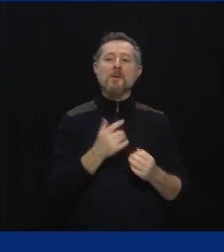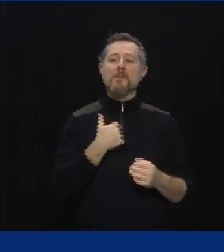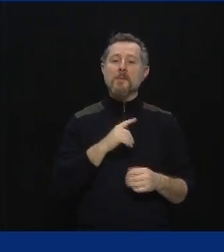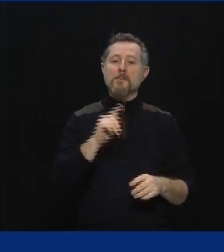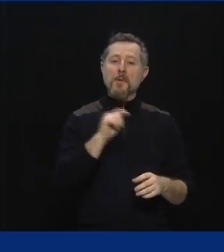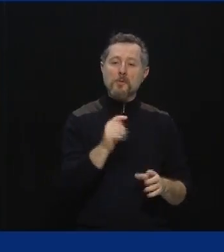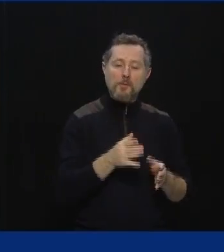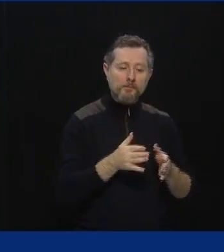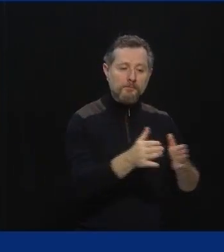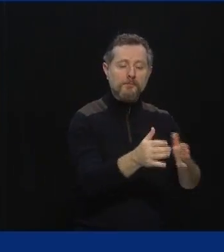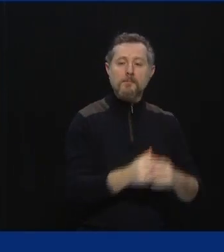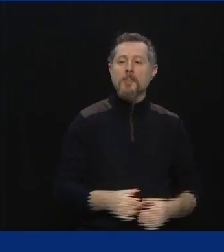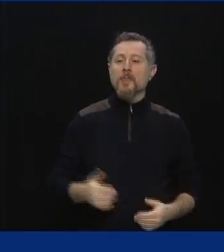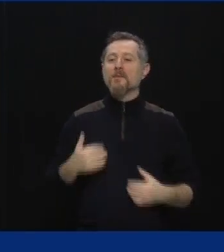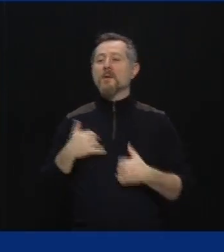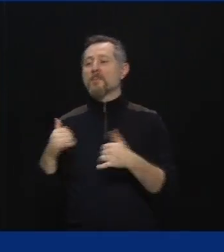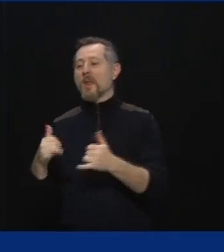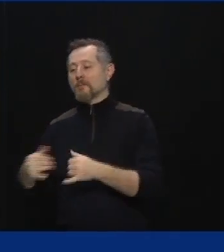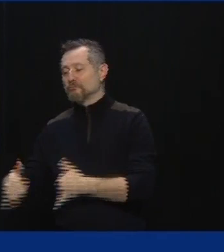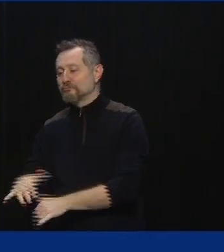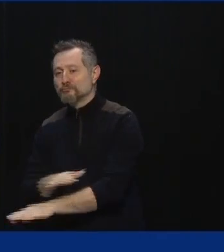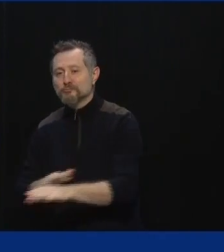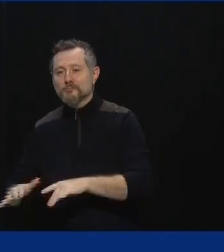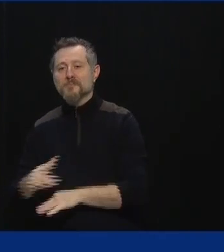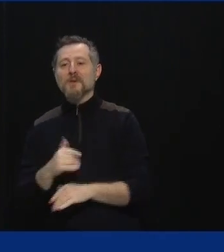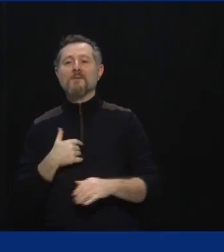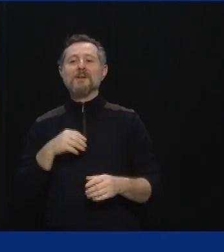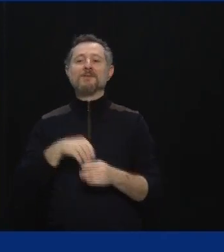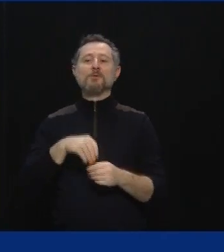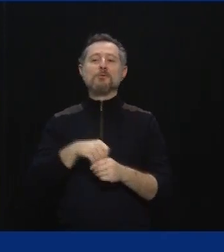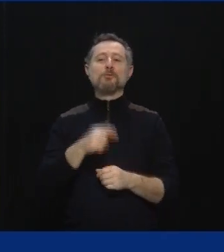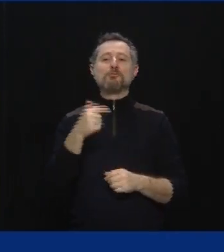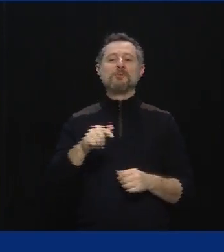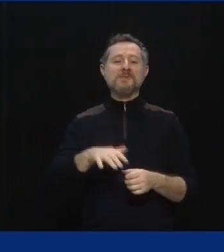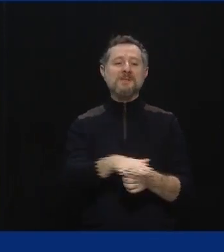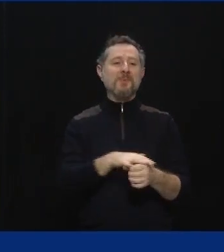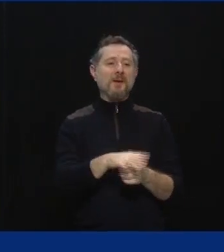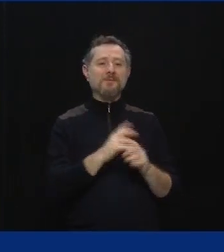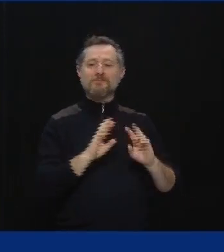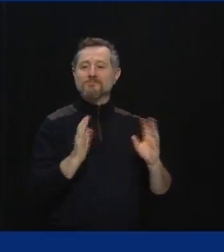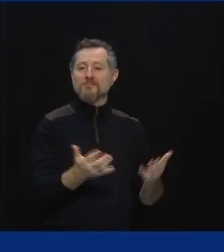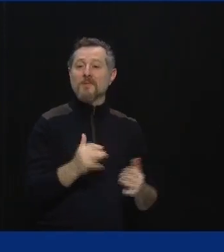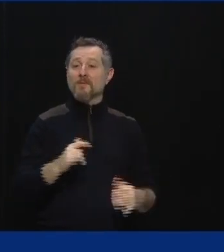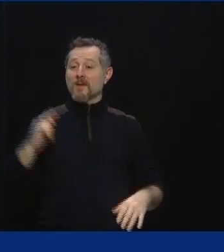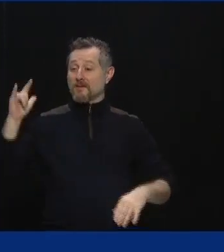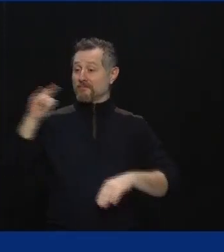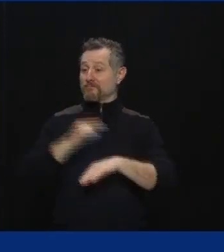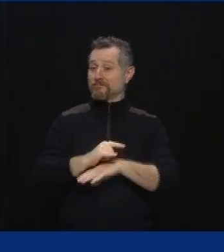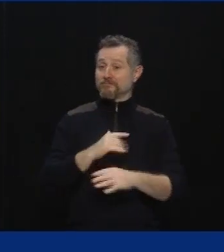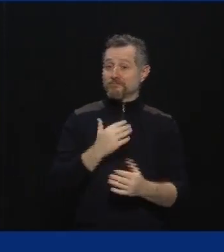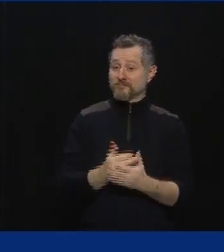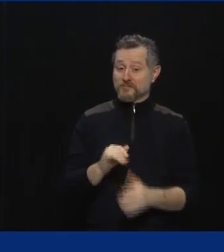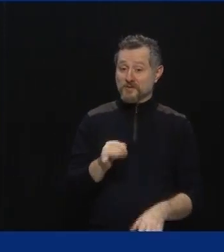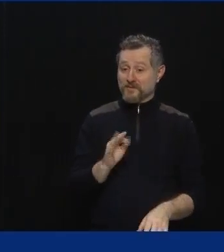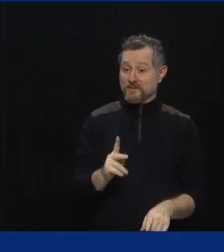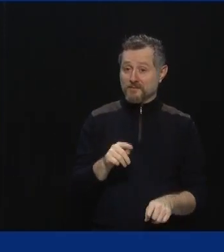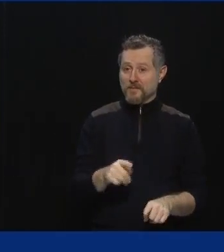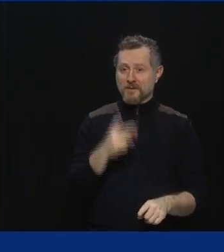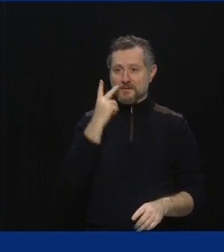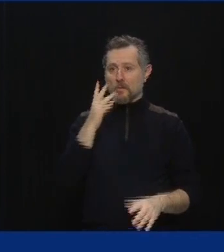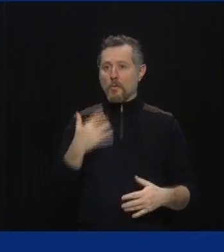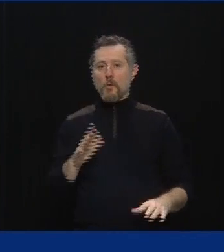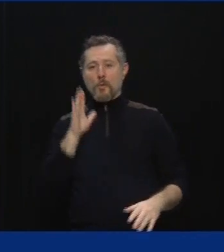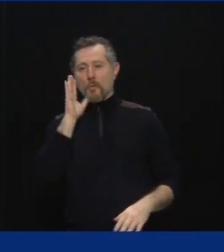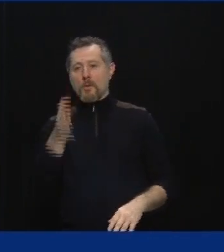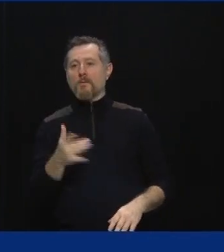play areas, as well as indoor green space. When you land at JFK, you'll know you've arrived in one of the